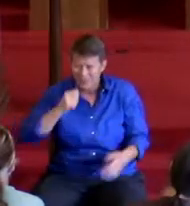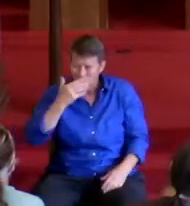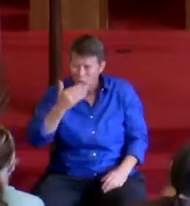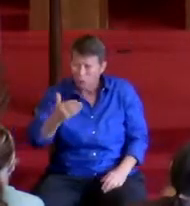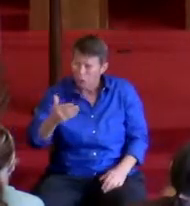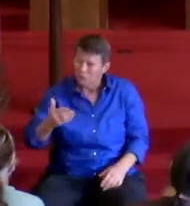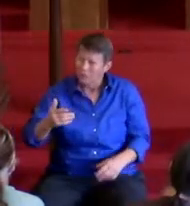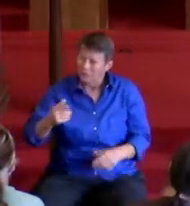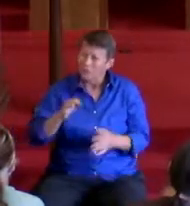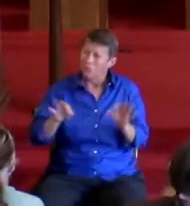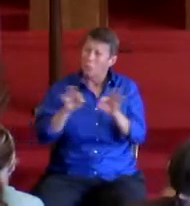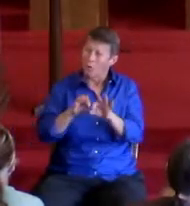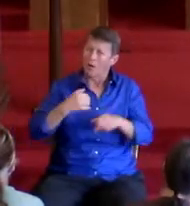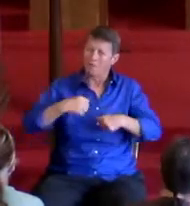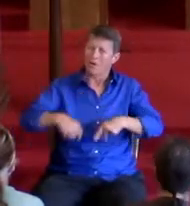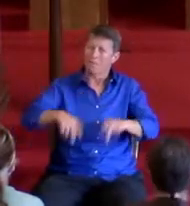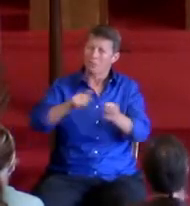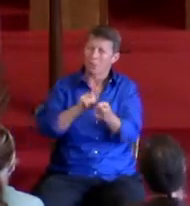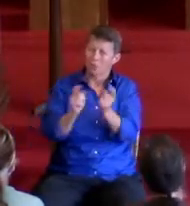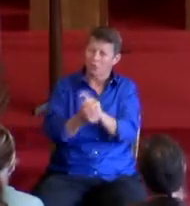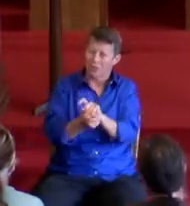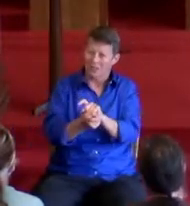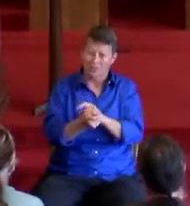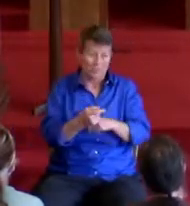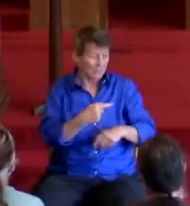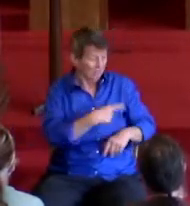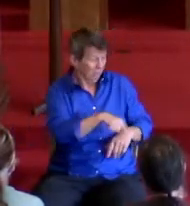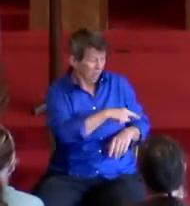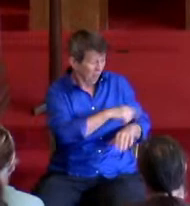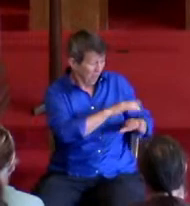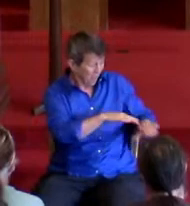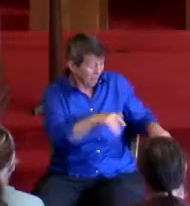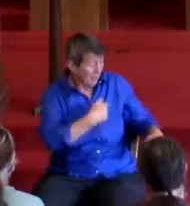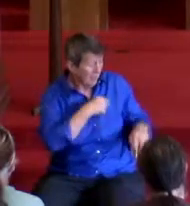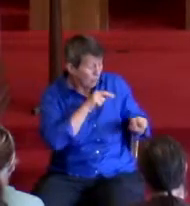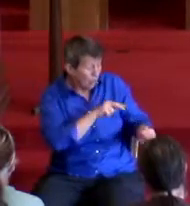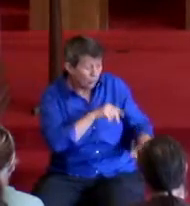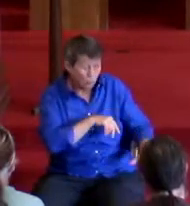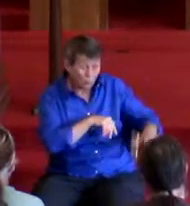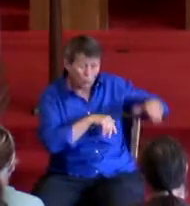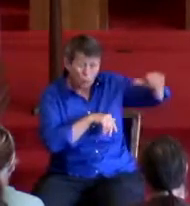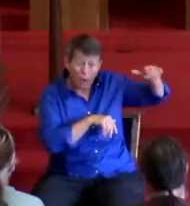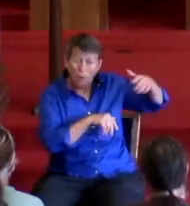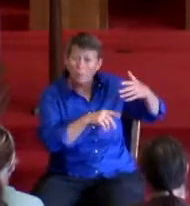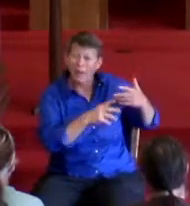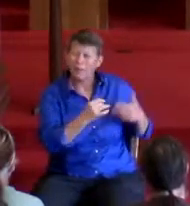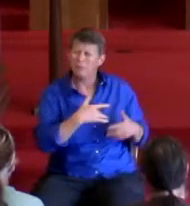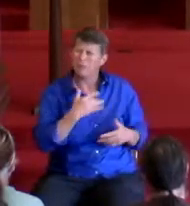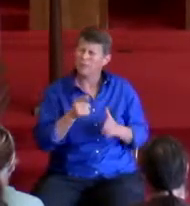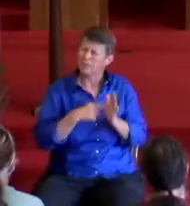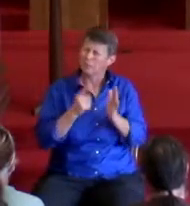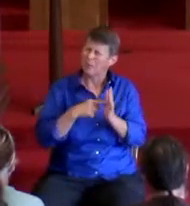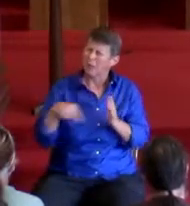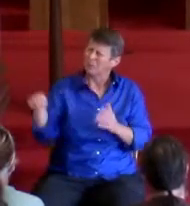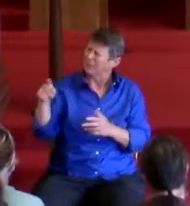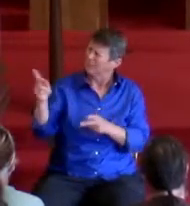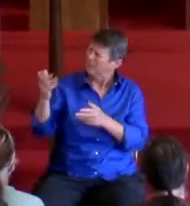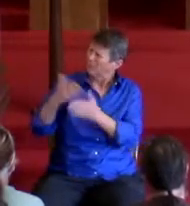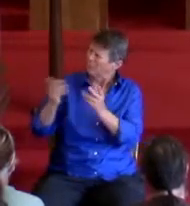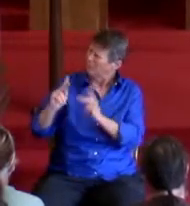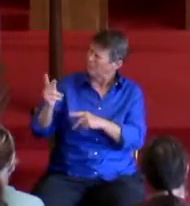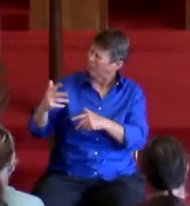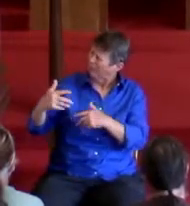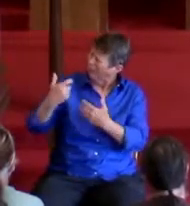they're growing up in, full of anger and hatred, and often a feel that some people are beyond help because of their beliefs